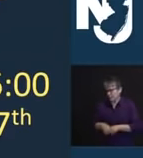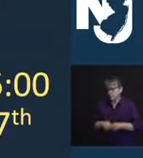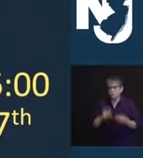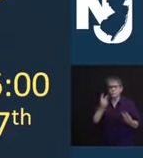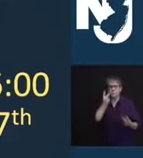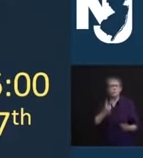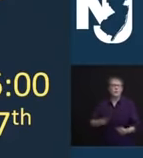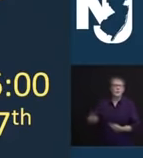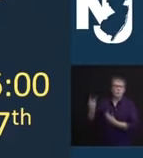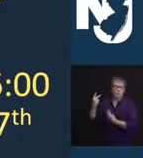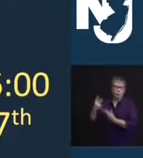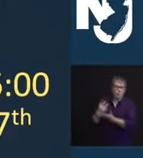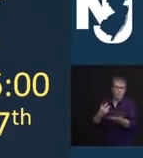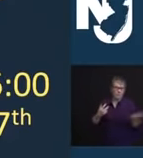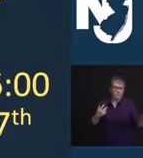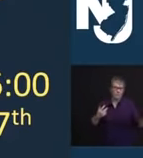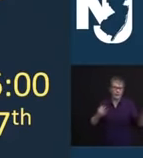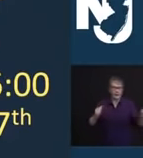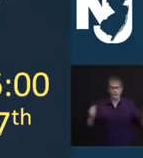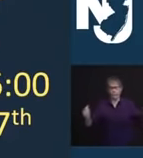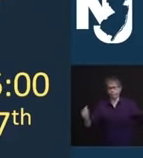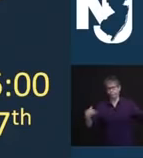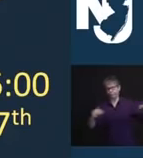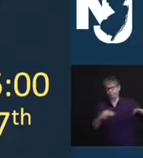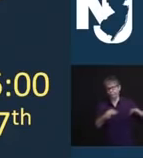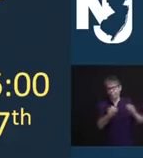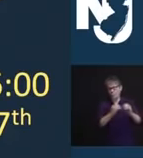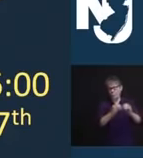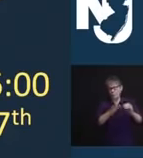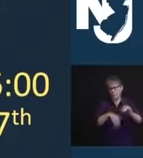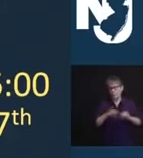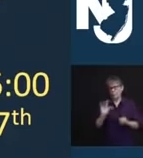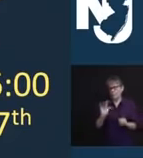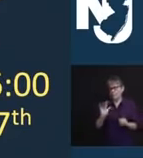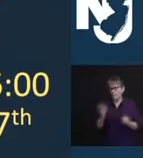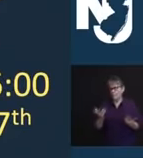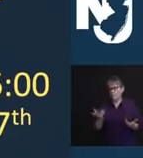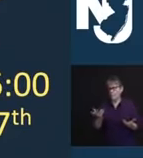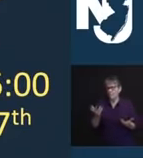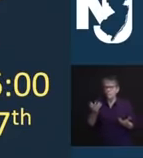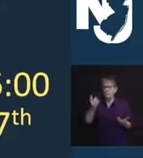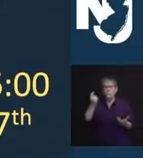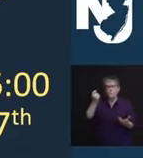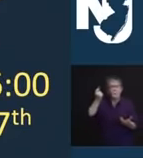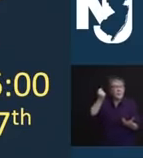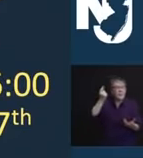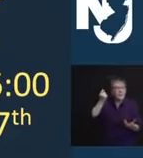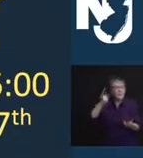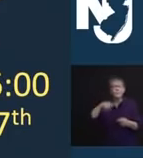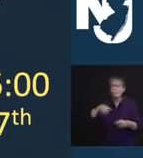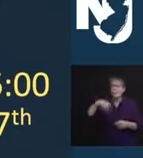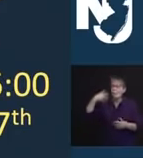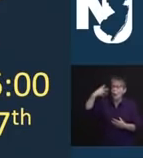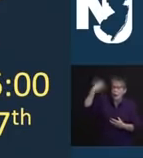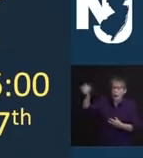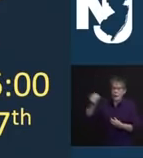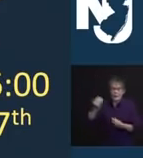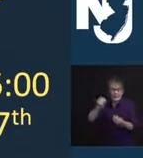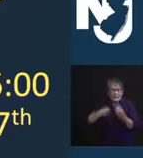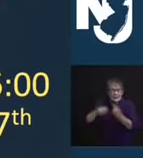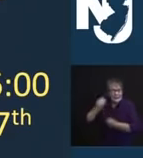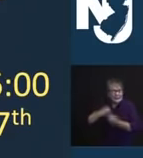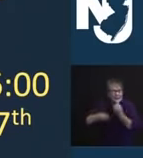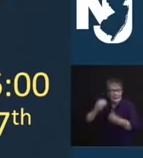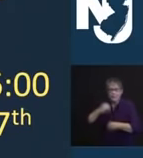outdoors at our restaurants do not constitute a single gathering. Outdoor dining is unaffected by today's announcement